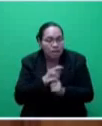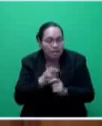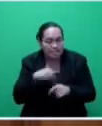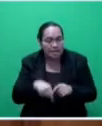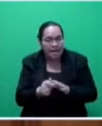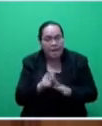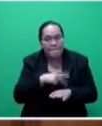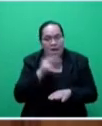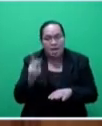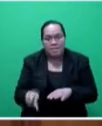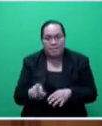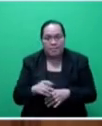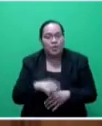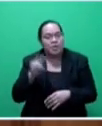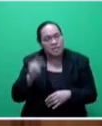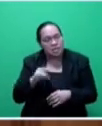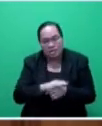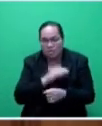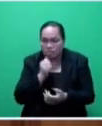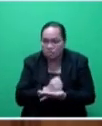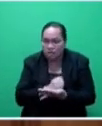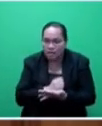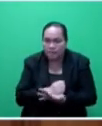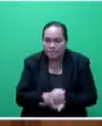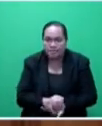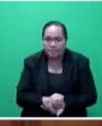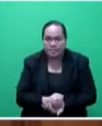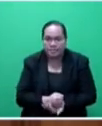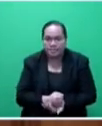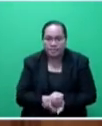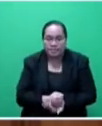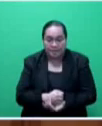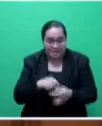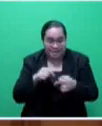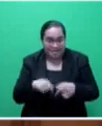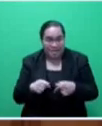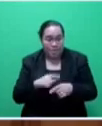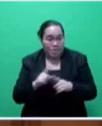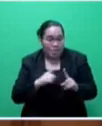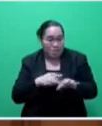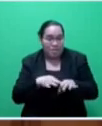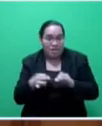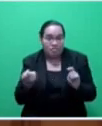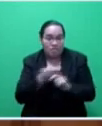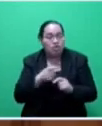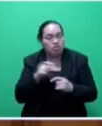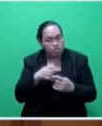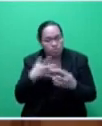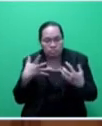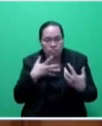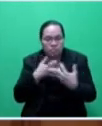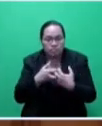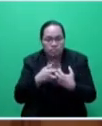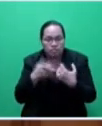Parliament, and we need to ensure that what we are changing is appropriately reflected in